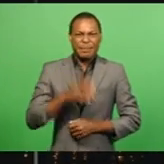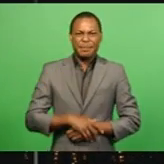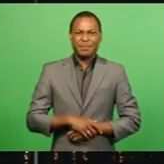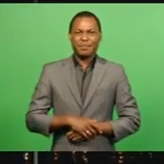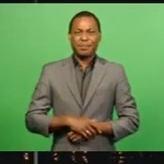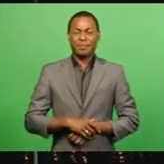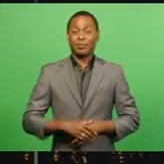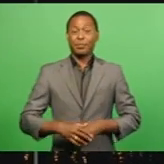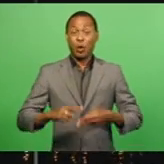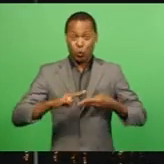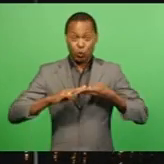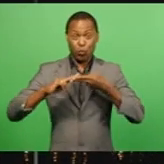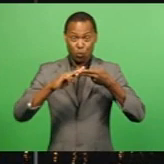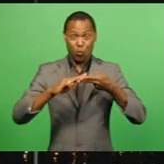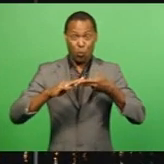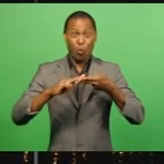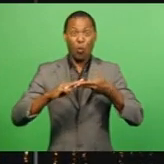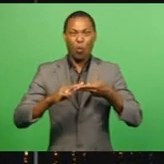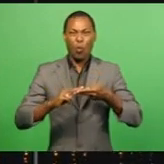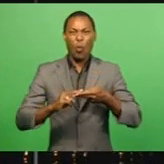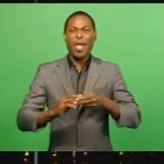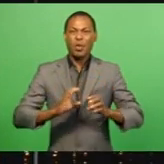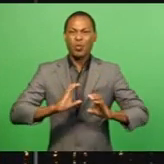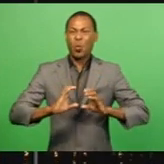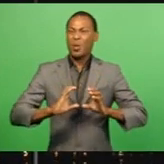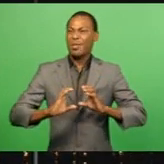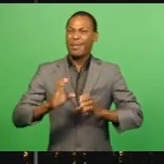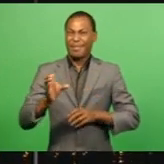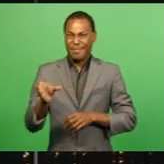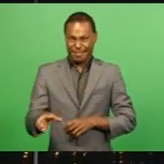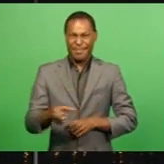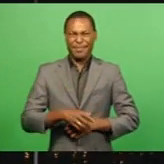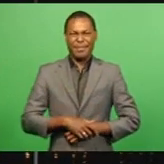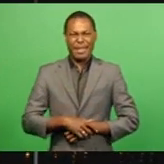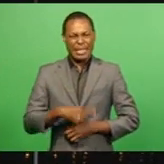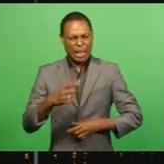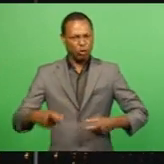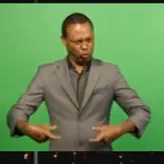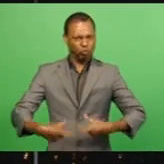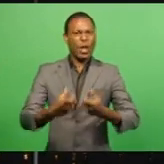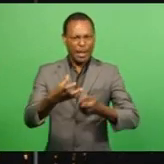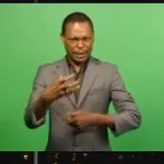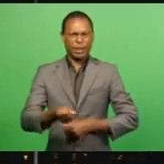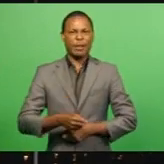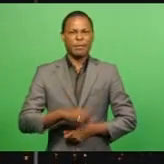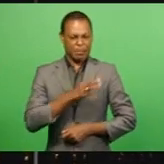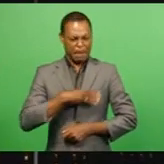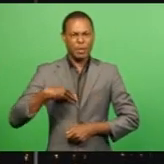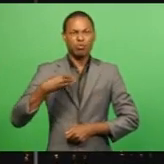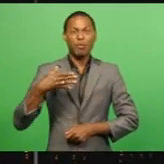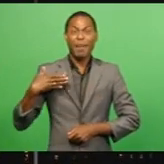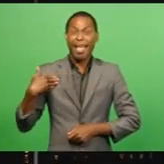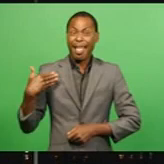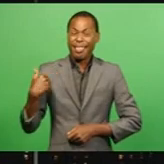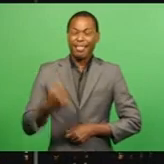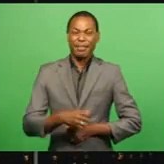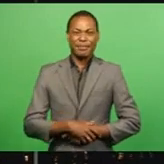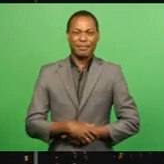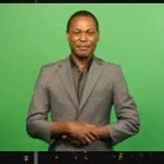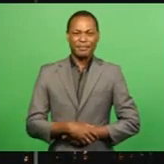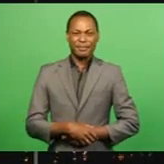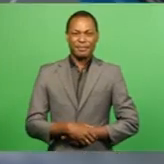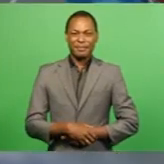Resident Coordinator Sanaka Samharasina says this poses a challenge not only for them but also the Ministry of Health. Felipe Naikaso